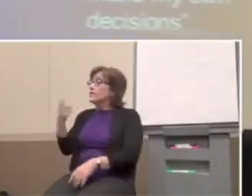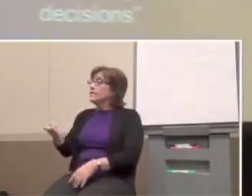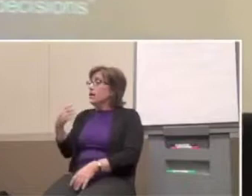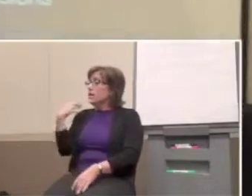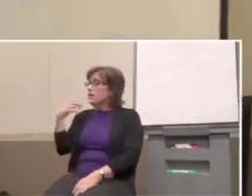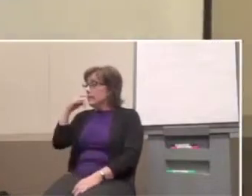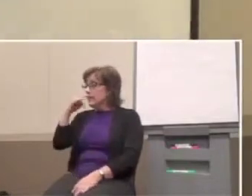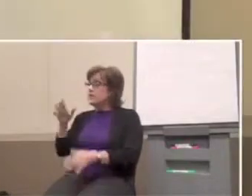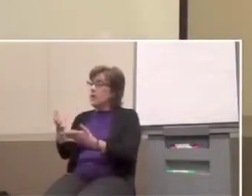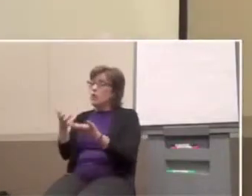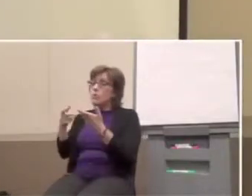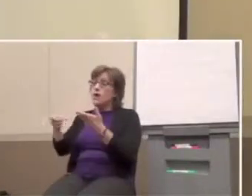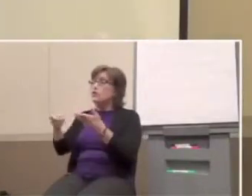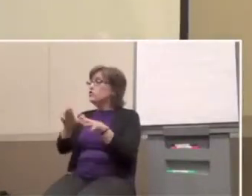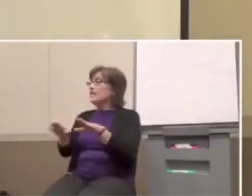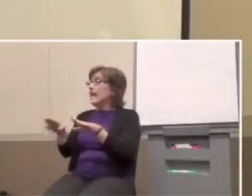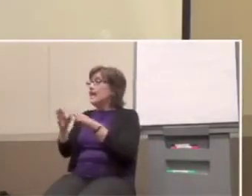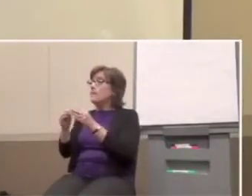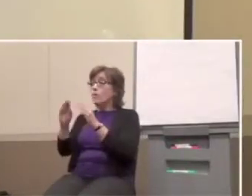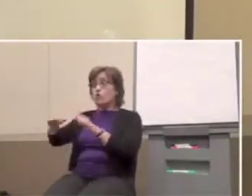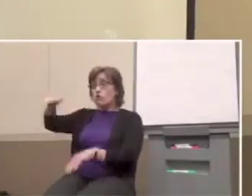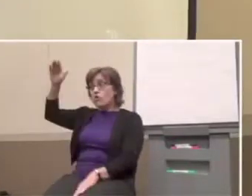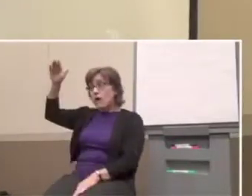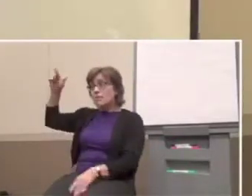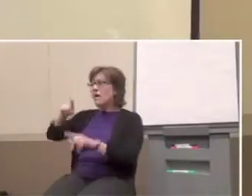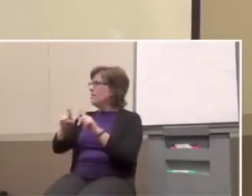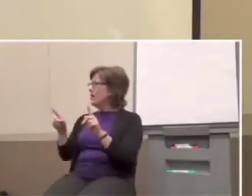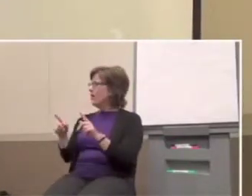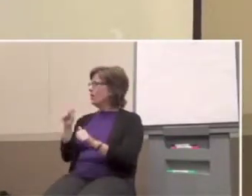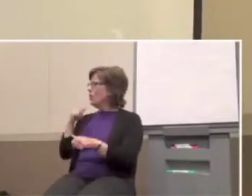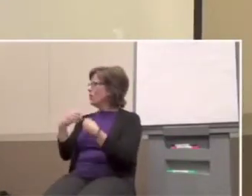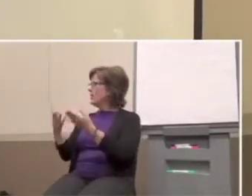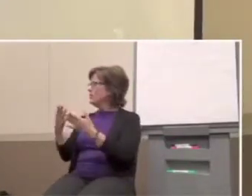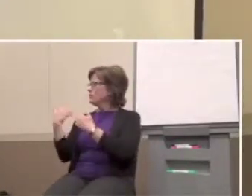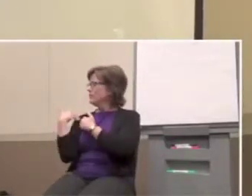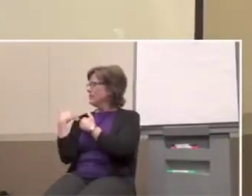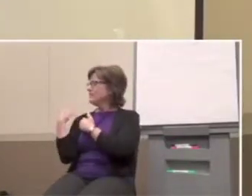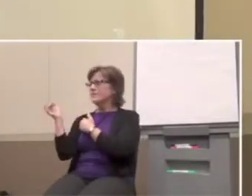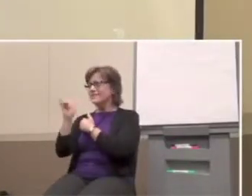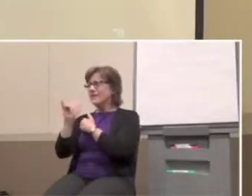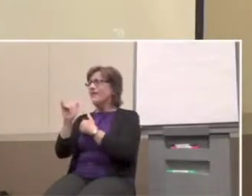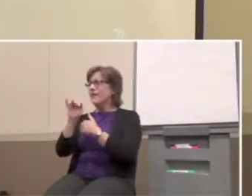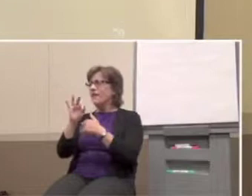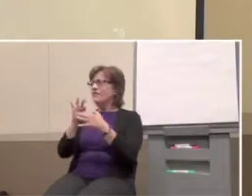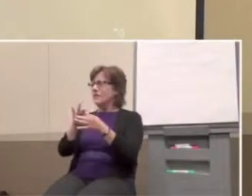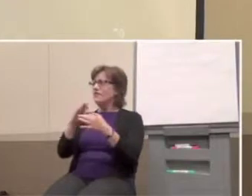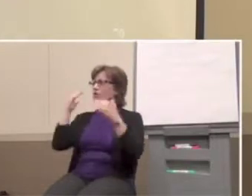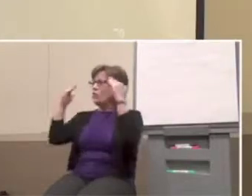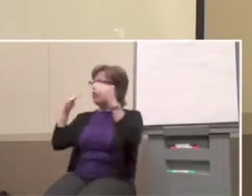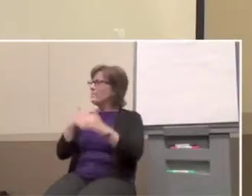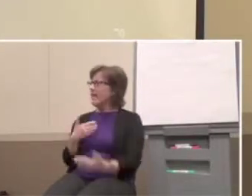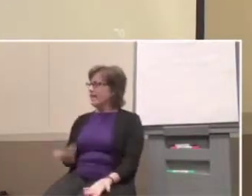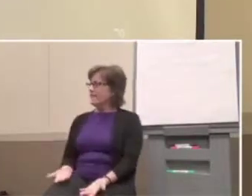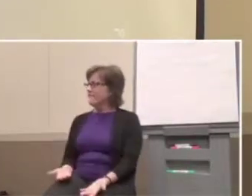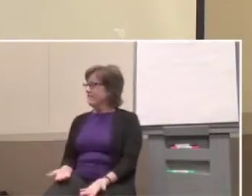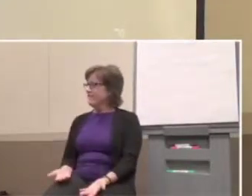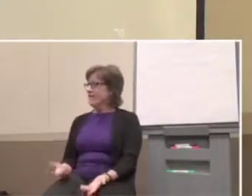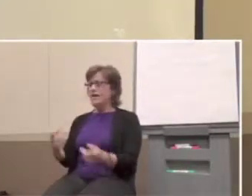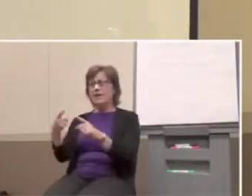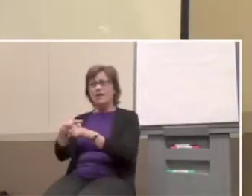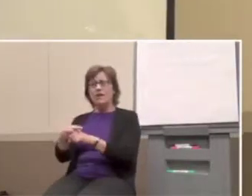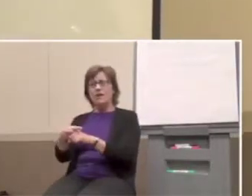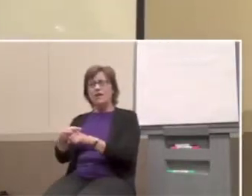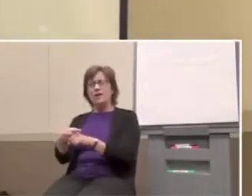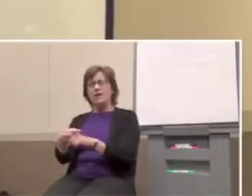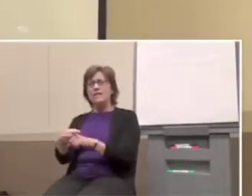act more grown up, but then we won't give them responsibilities of a grown up. I think it's kind of a